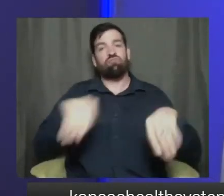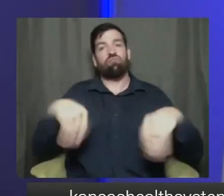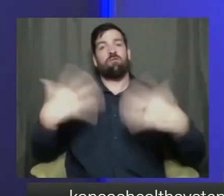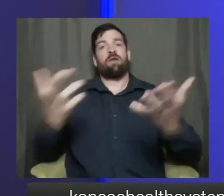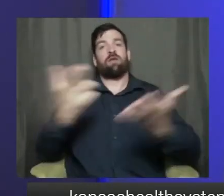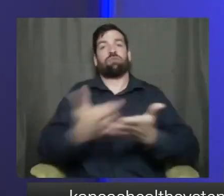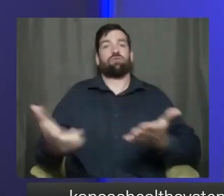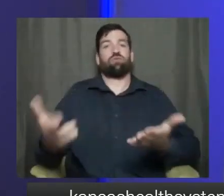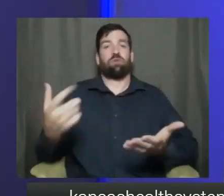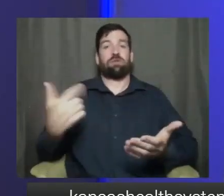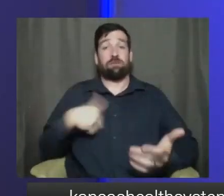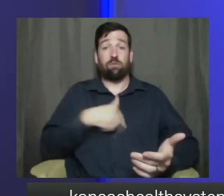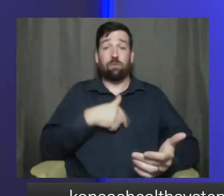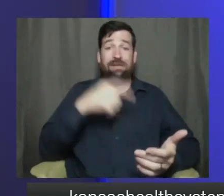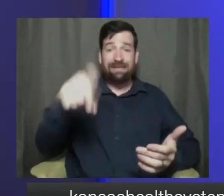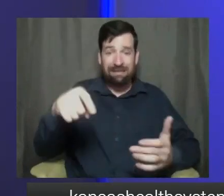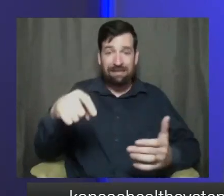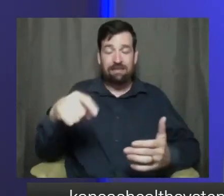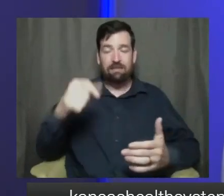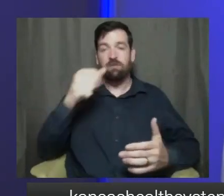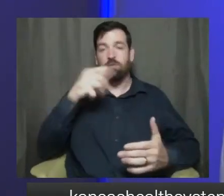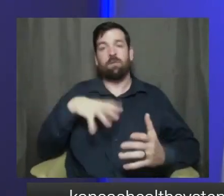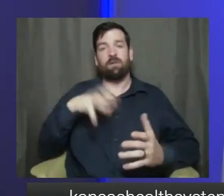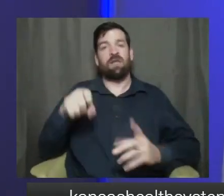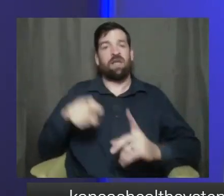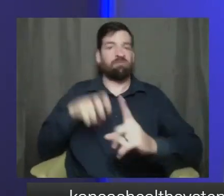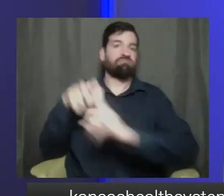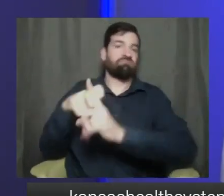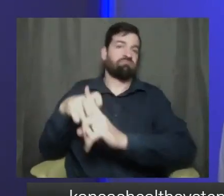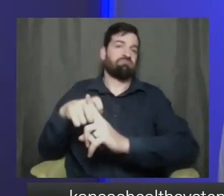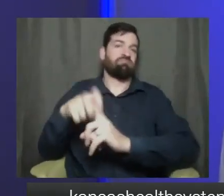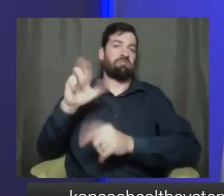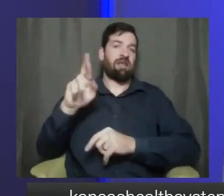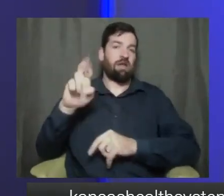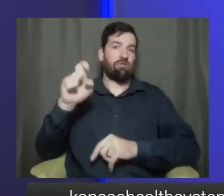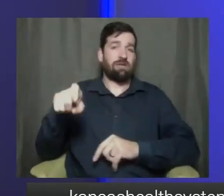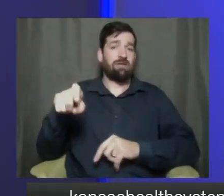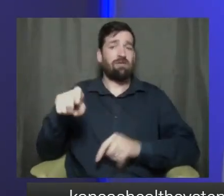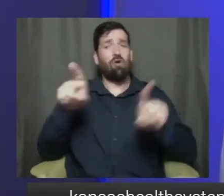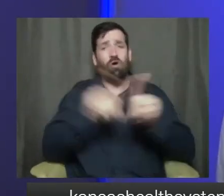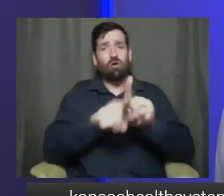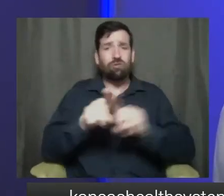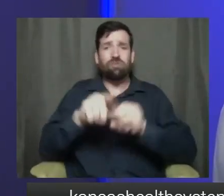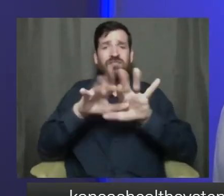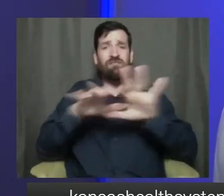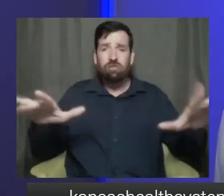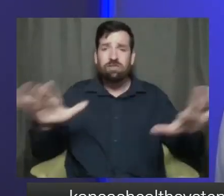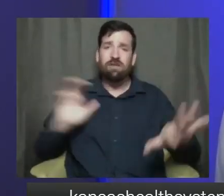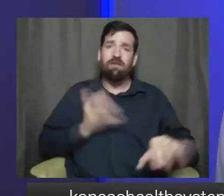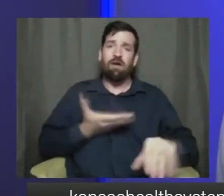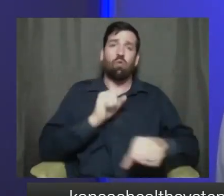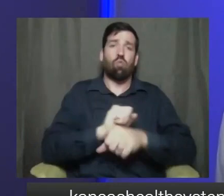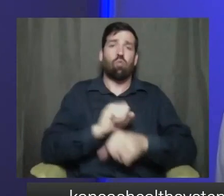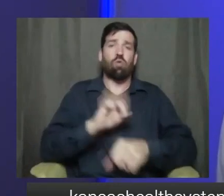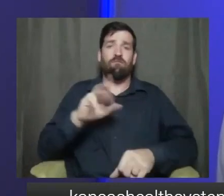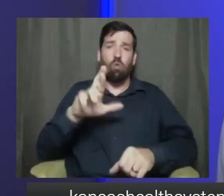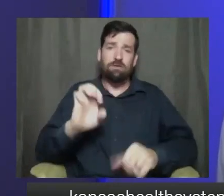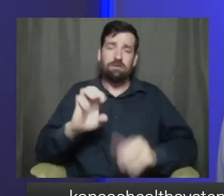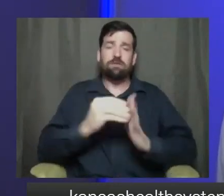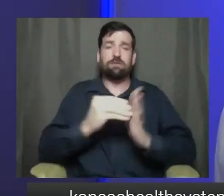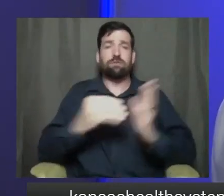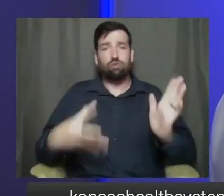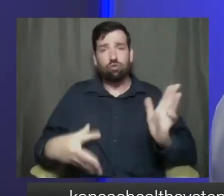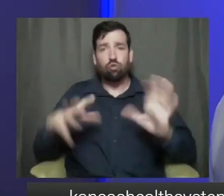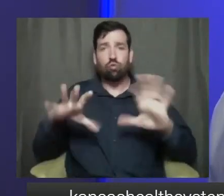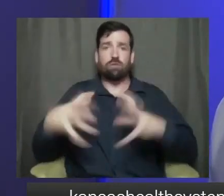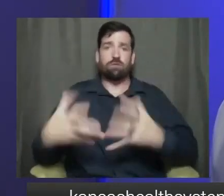these women can seek the care that they need, and also increase the diversity of our workforce, increase the diversity of our student body, so that women